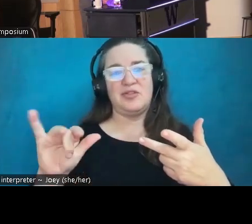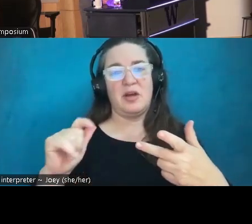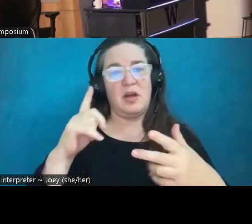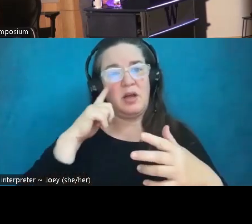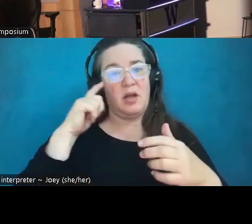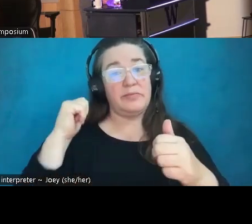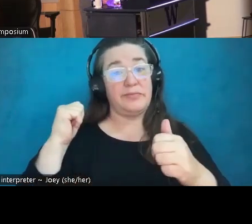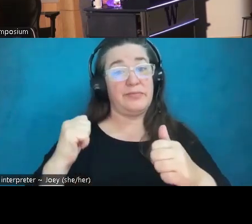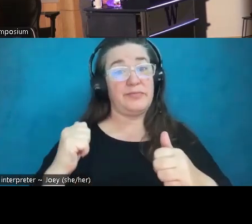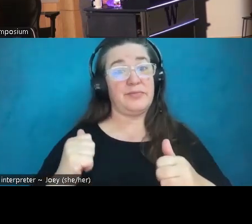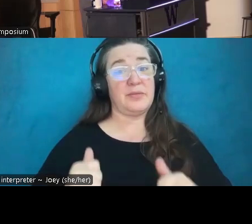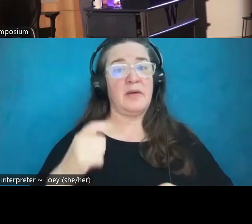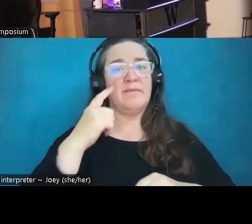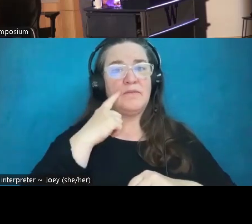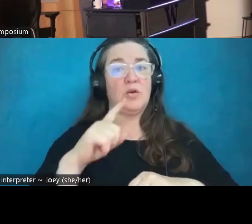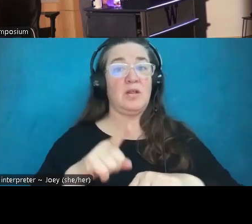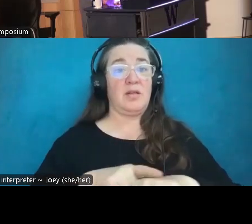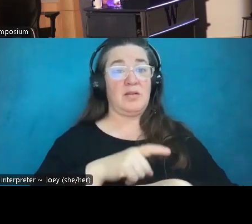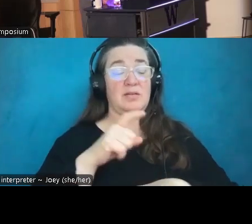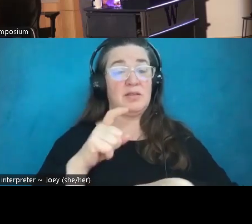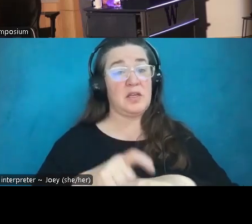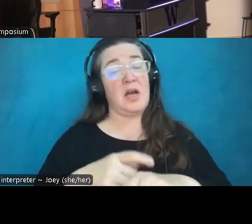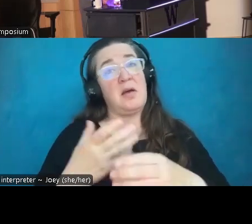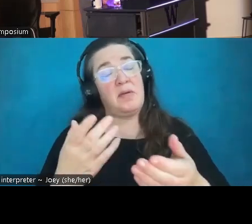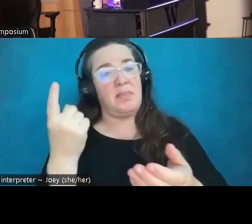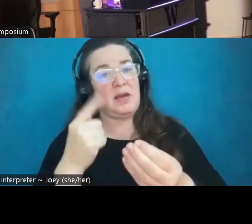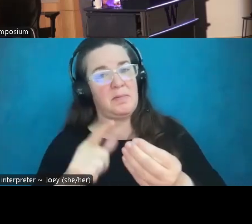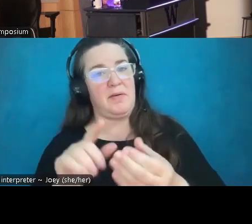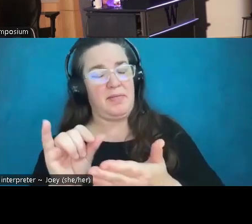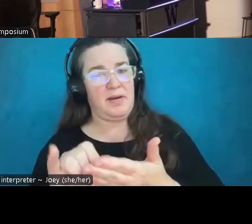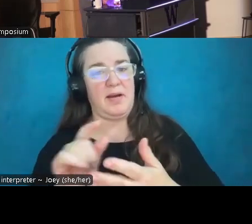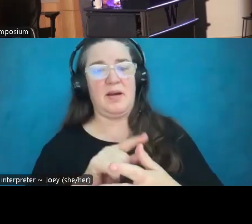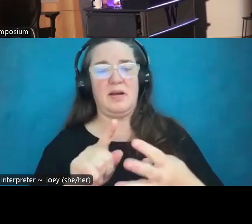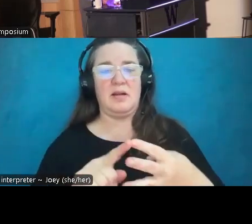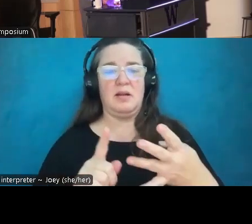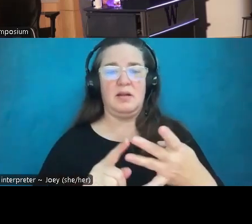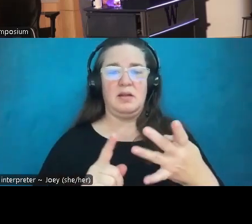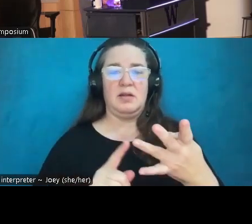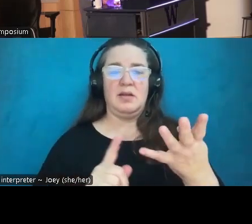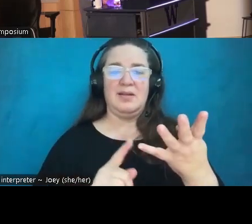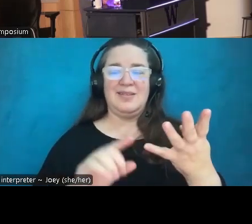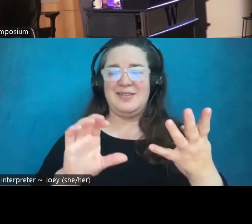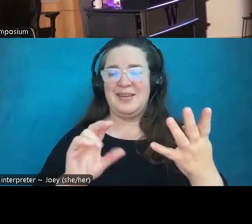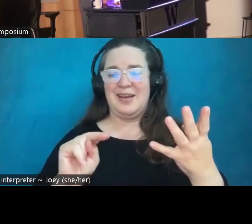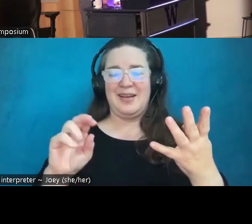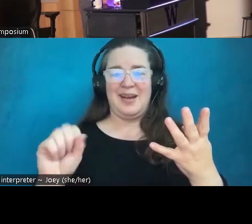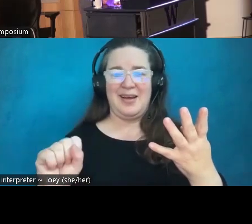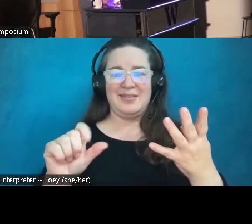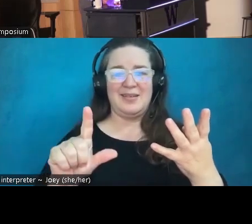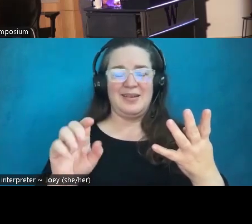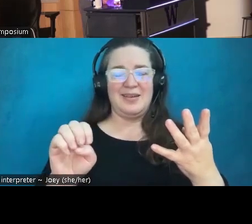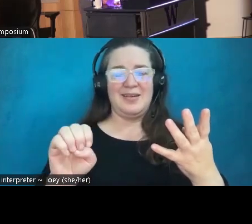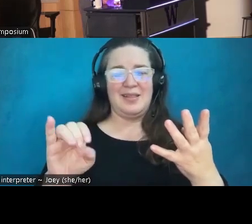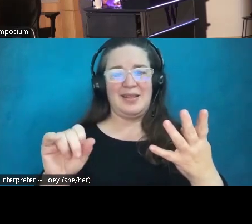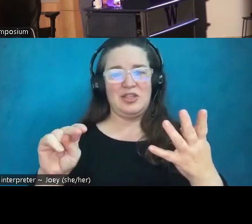diagnosis. CNS lesions, I would do an MRI if somebody's having focal deficits, if they have new onset